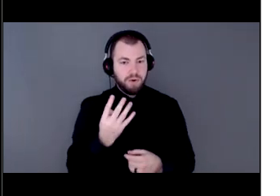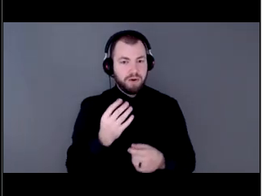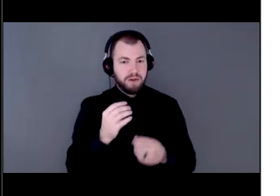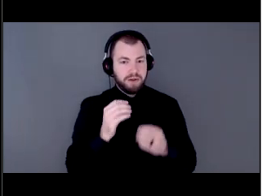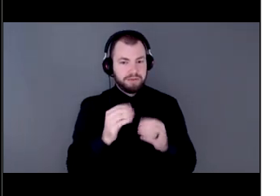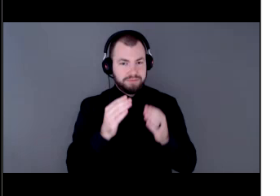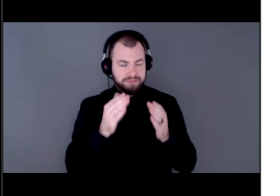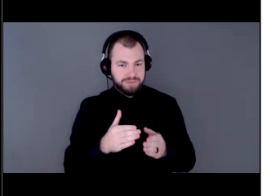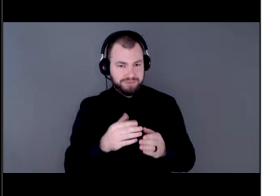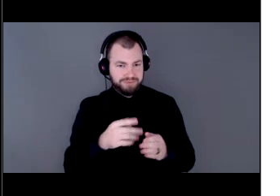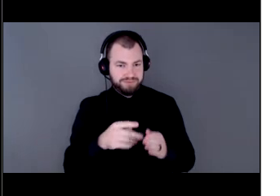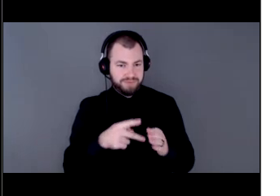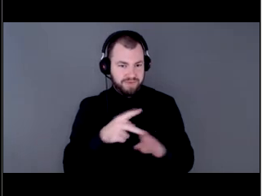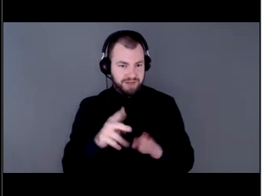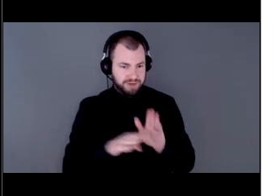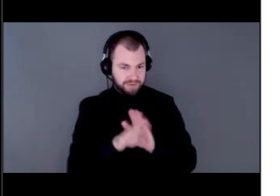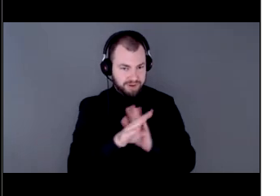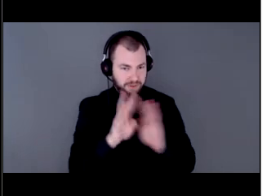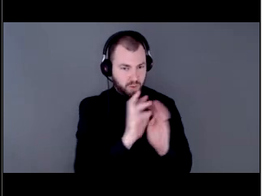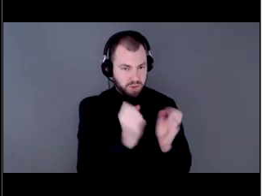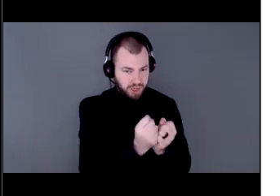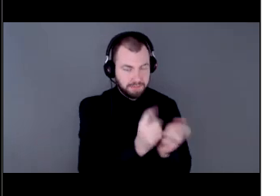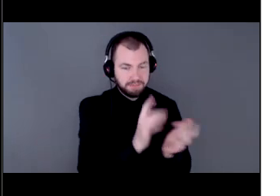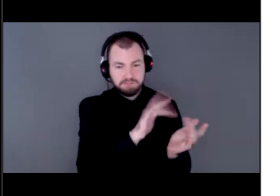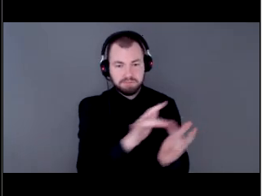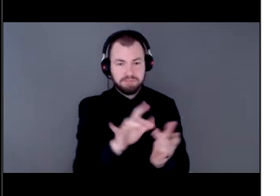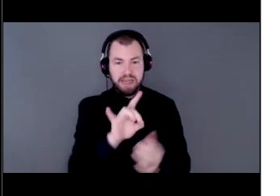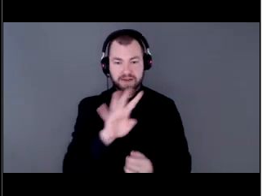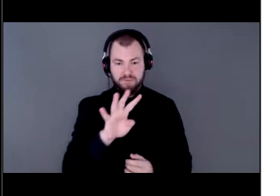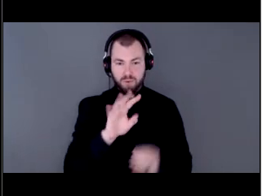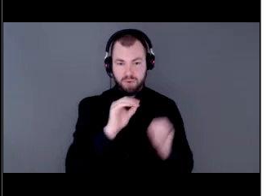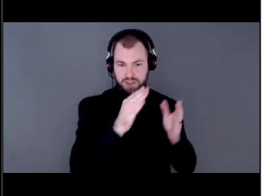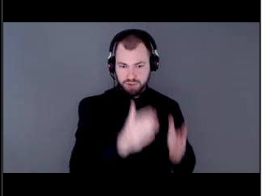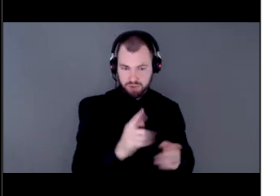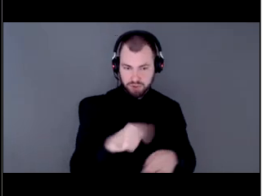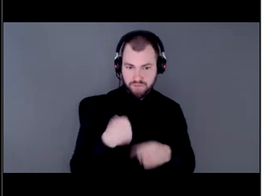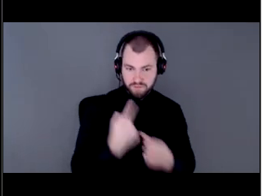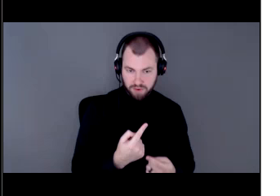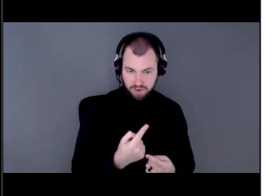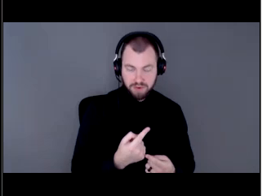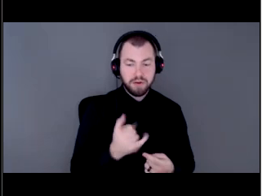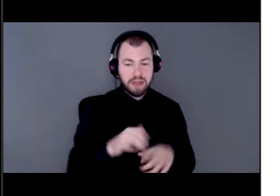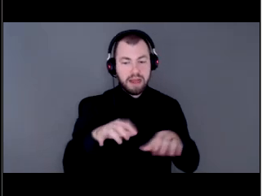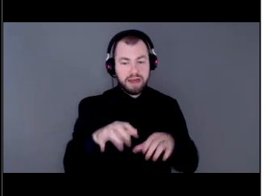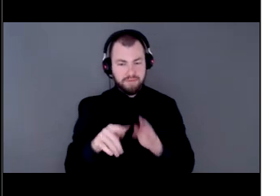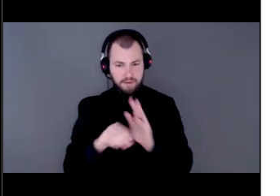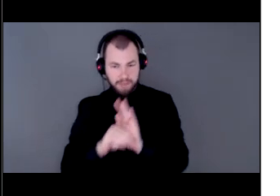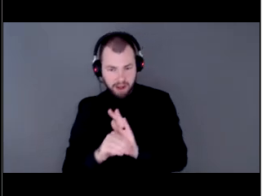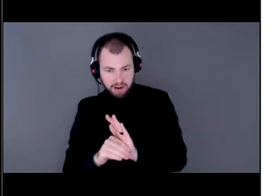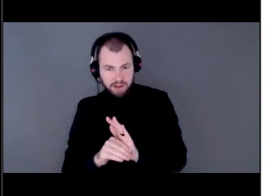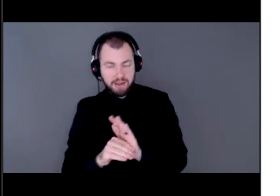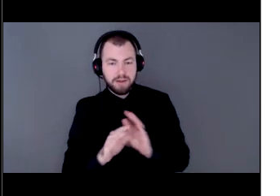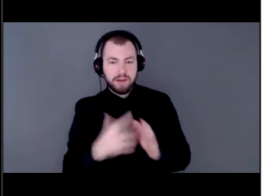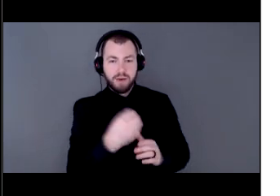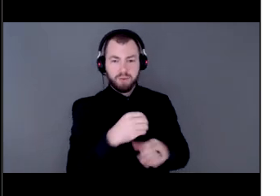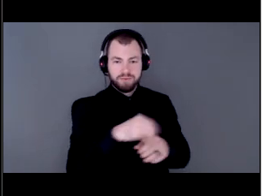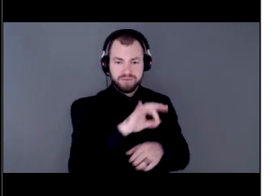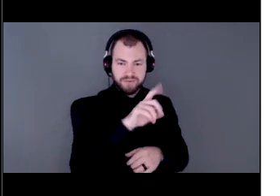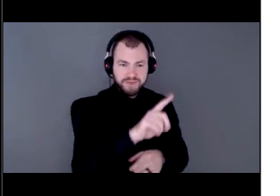workshops, and it reached 84 educators thus far. And we model the activities, and we go outside in the field.